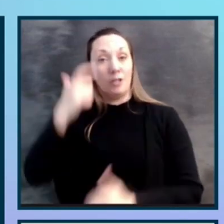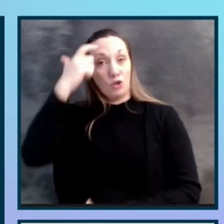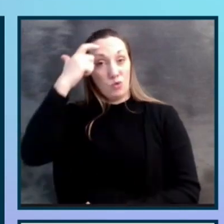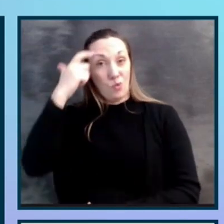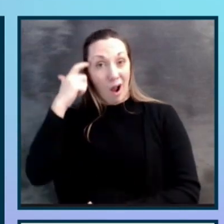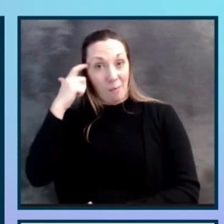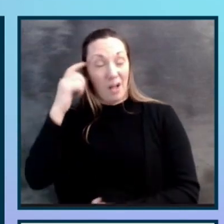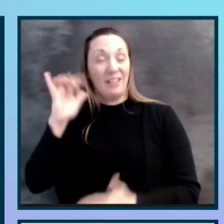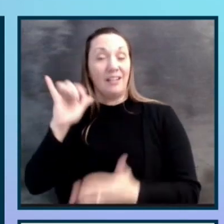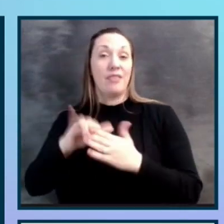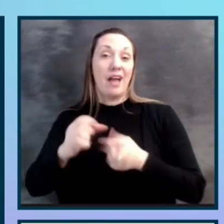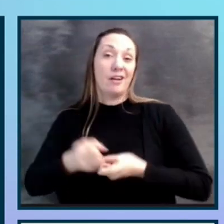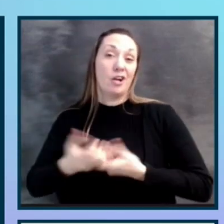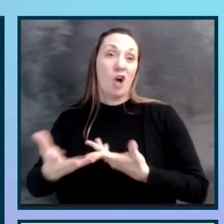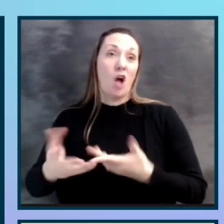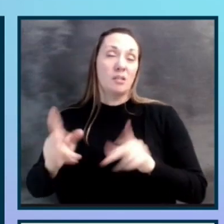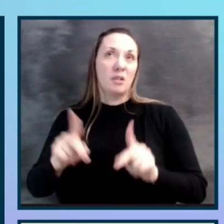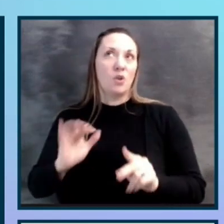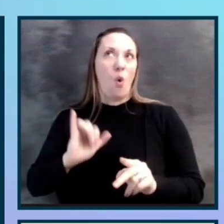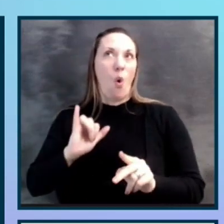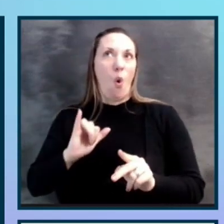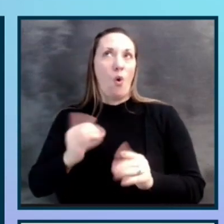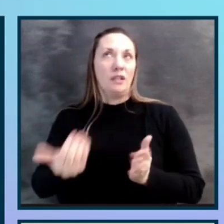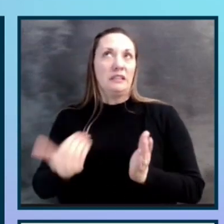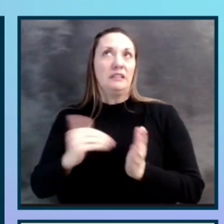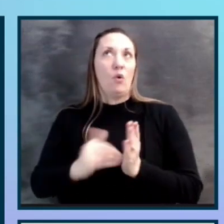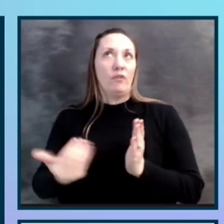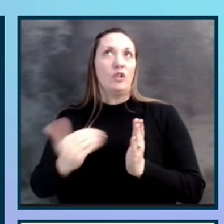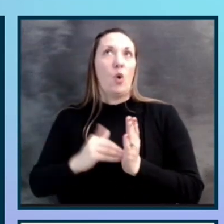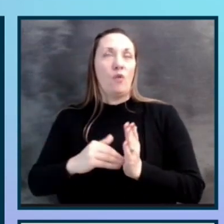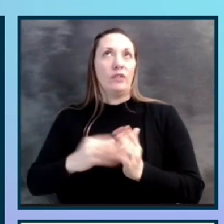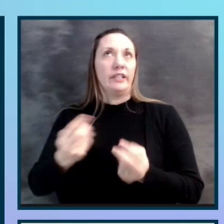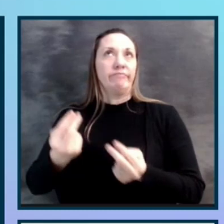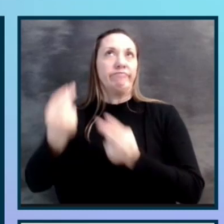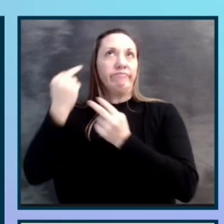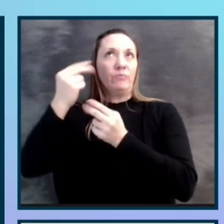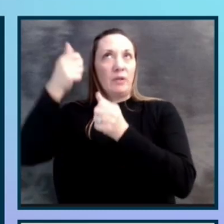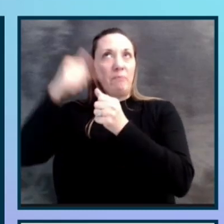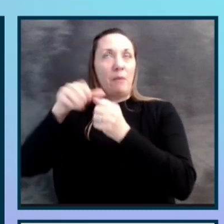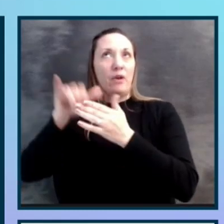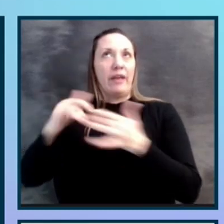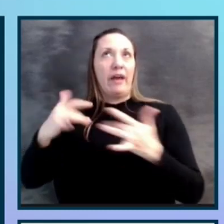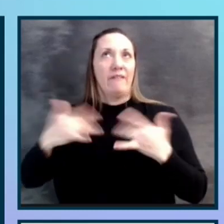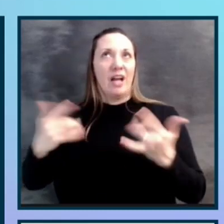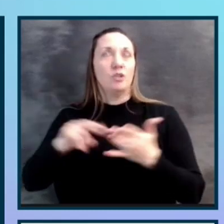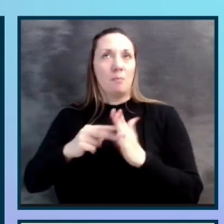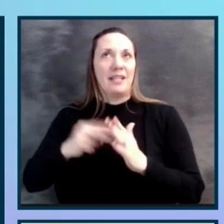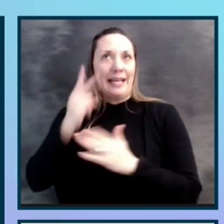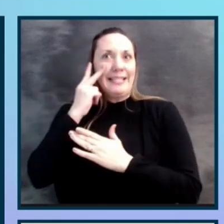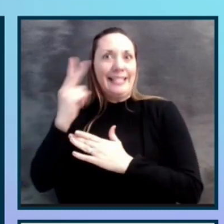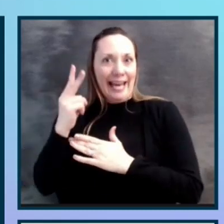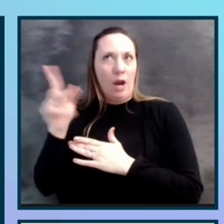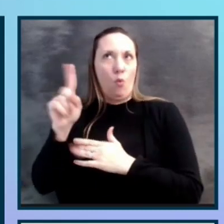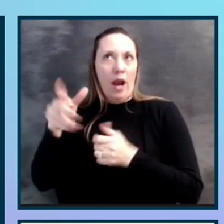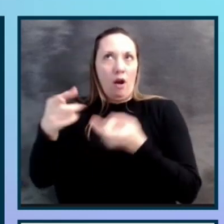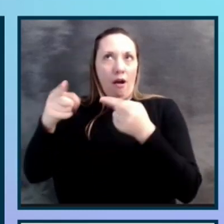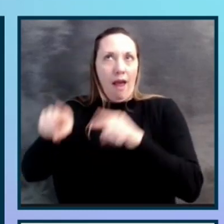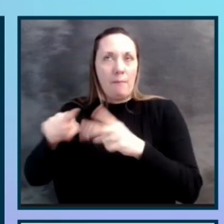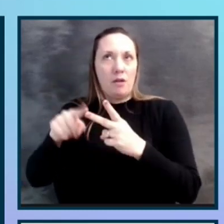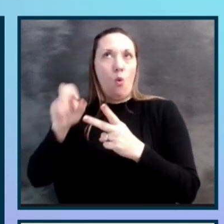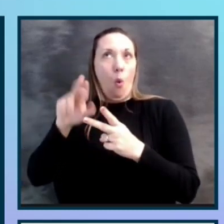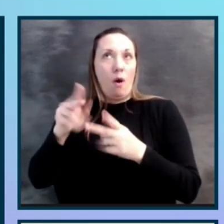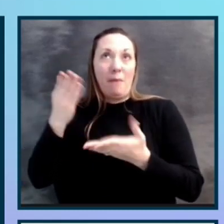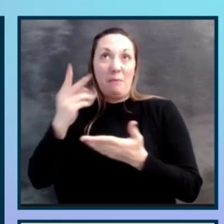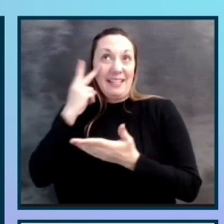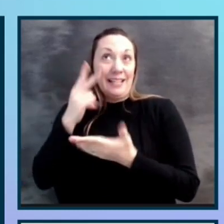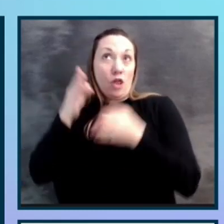a person to relive a traumatic event over and over, which means they could see the location or the person that was involved